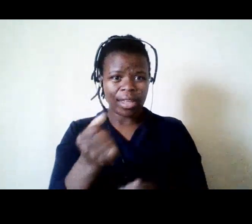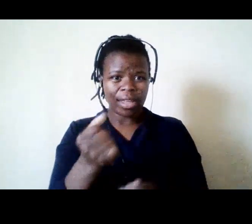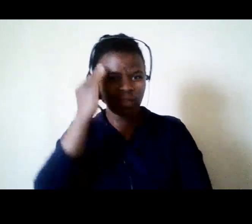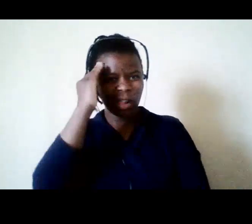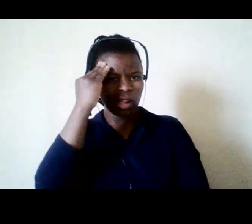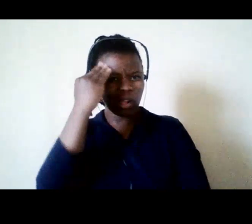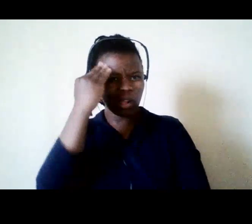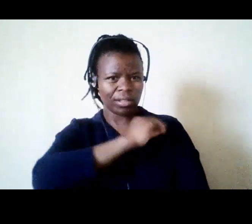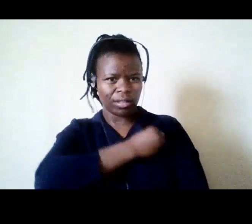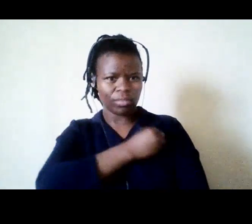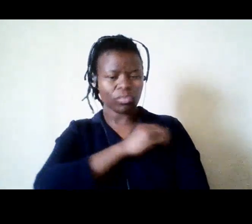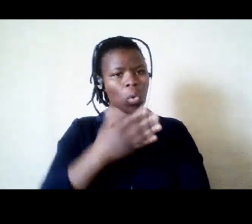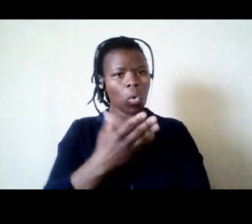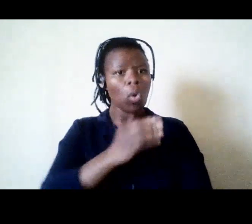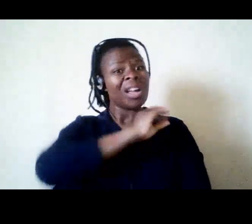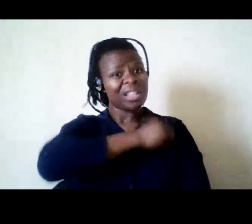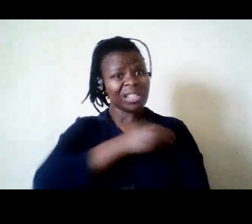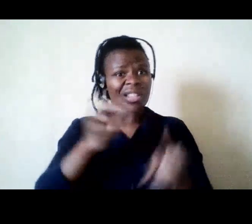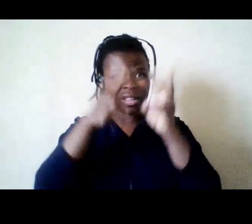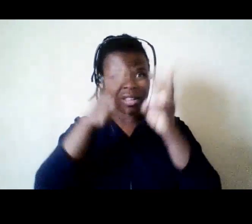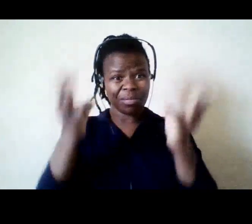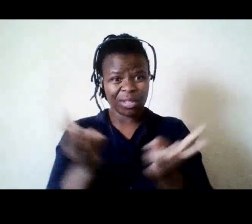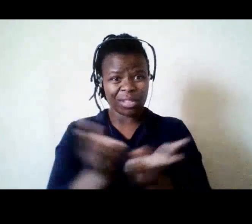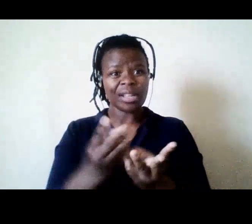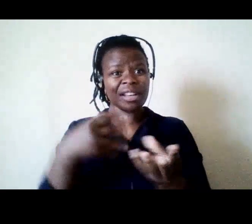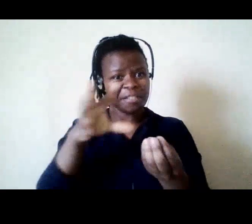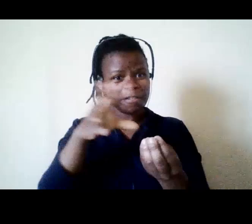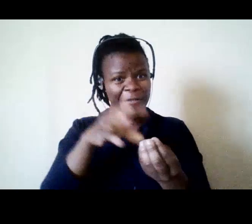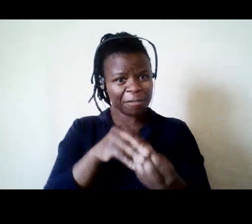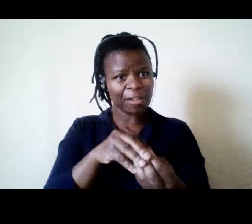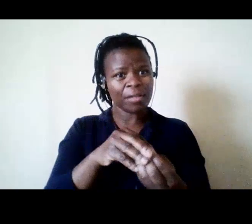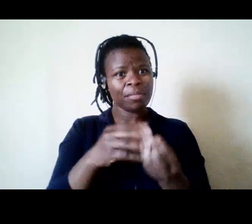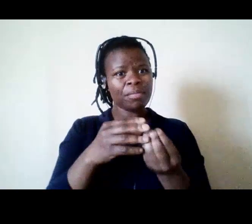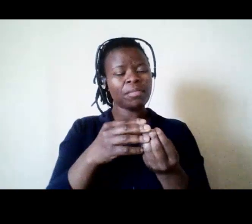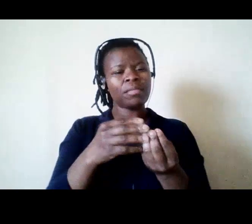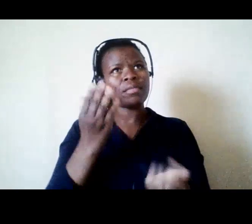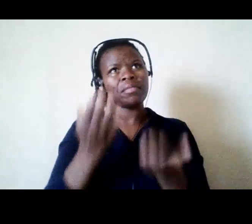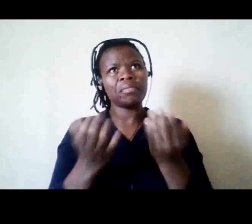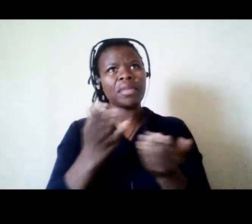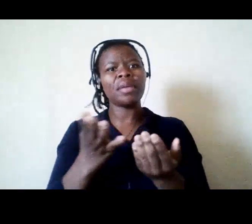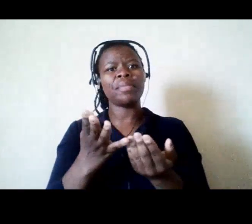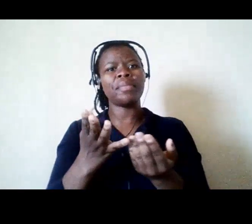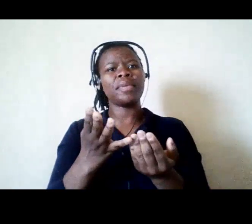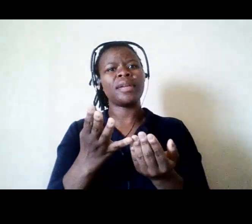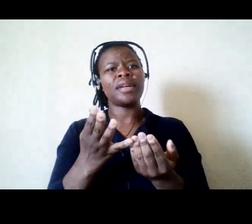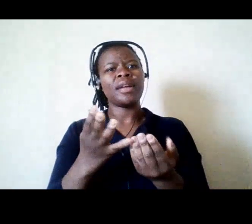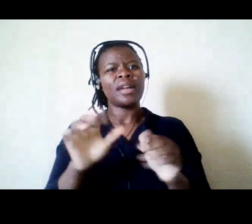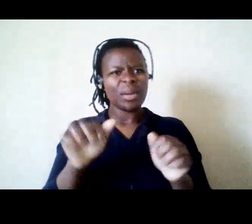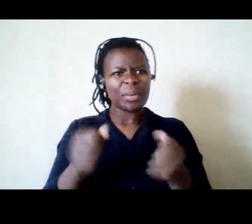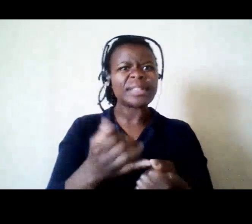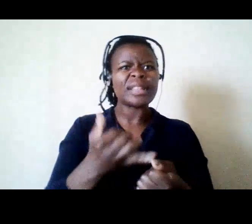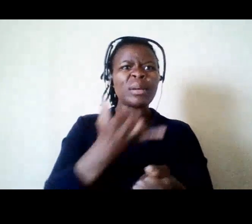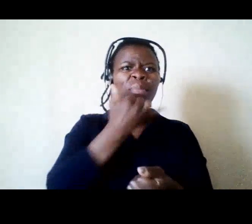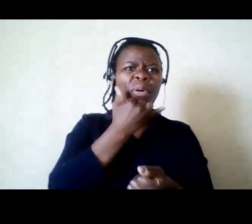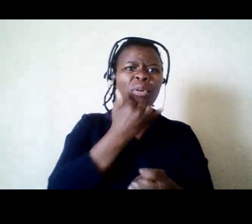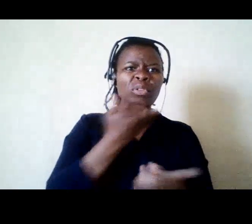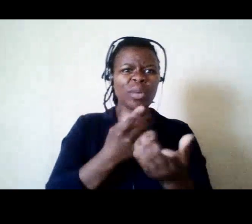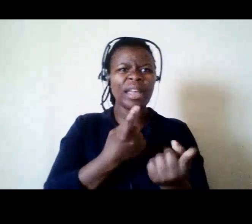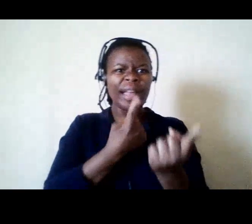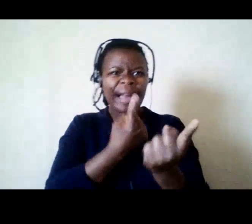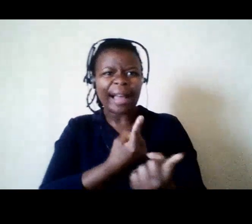then you as a family have wronged the ancestors to some degree and everything. So yeah,